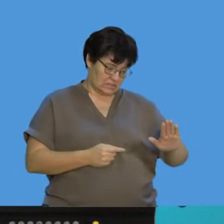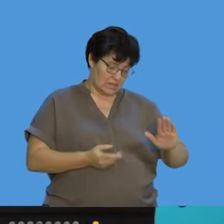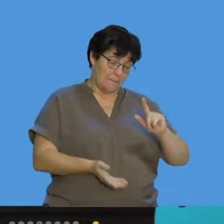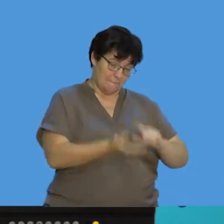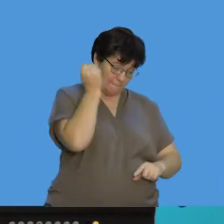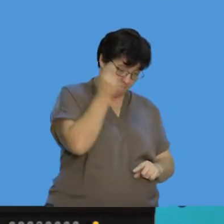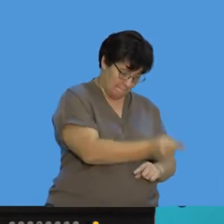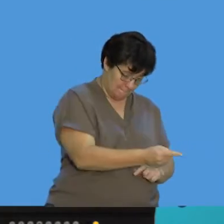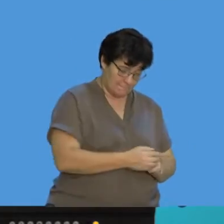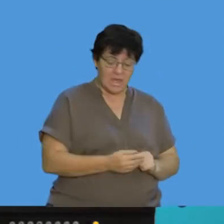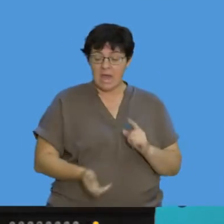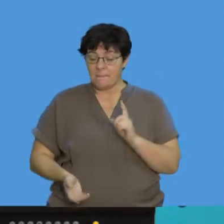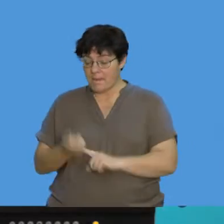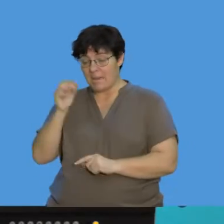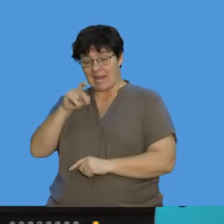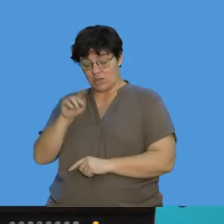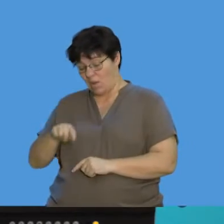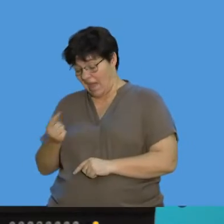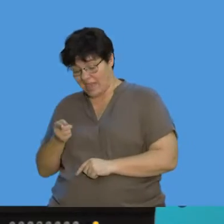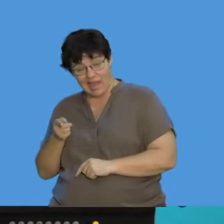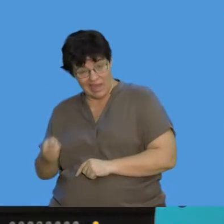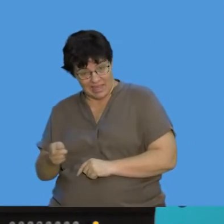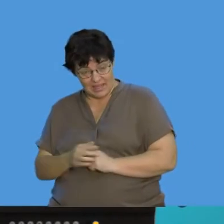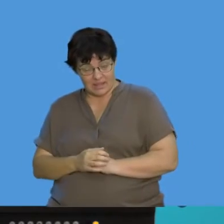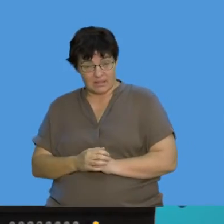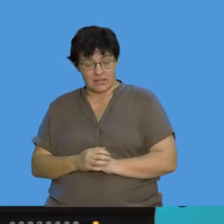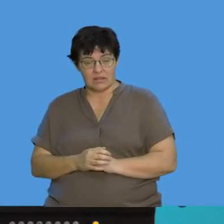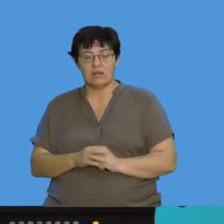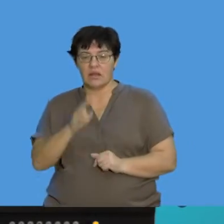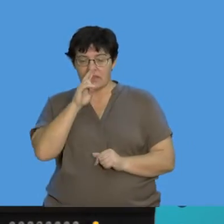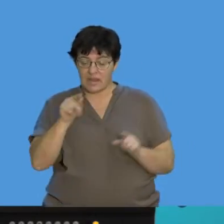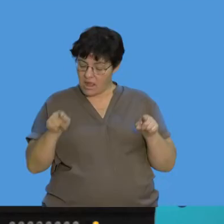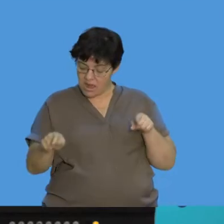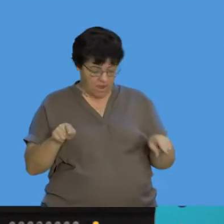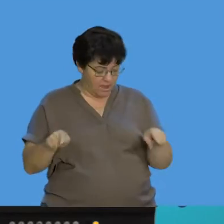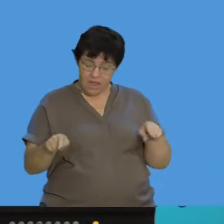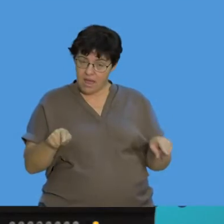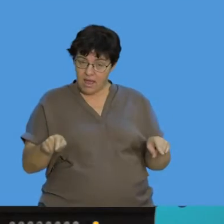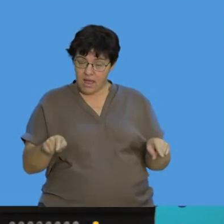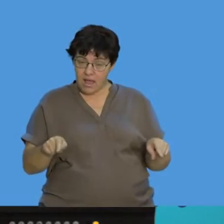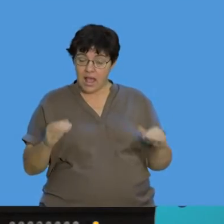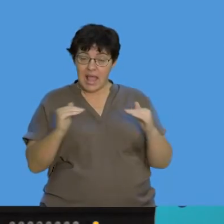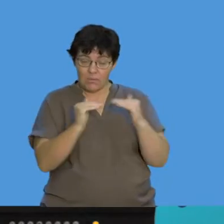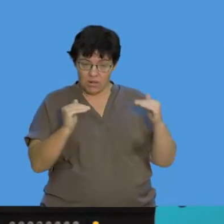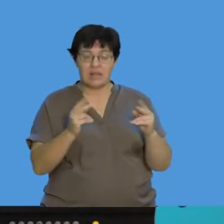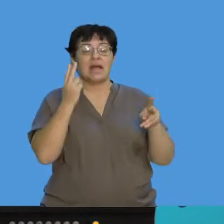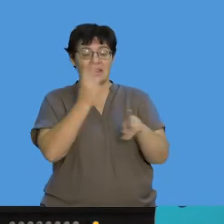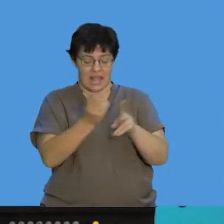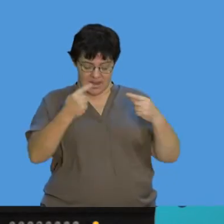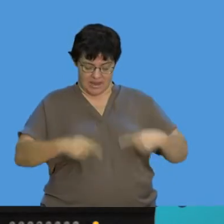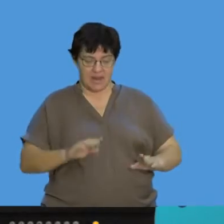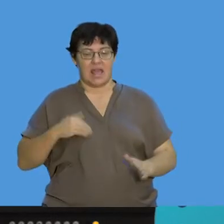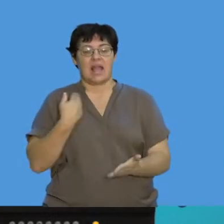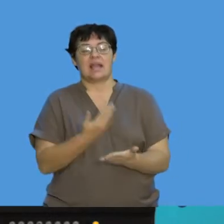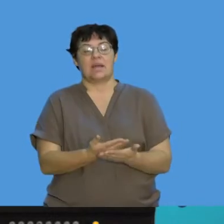one triangle, you find the ratio in one other triangle, and then if those two ratios are equal, then you can